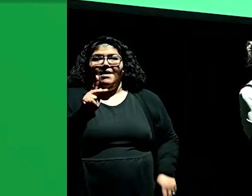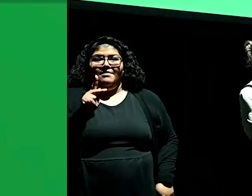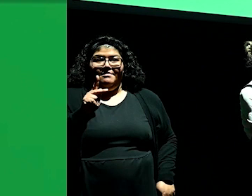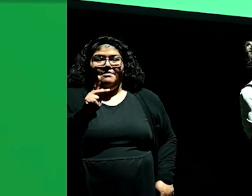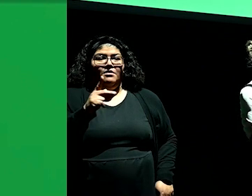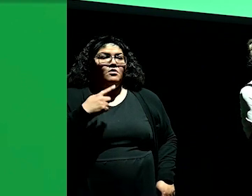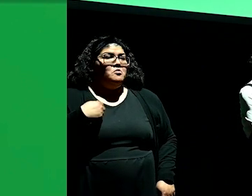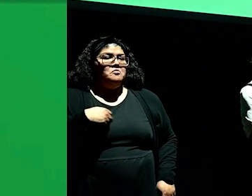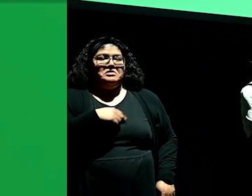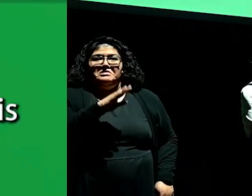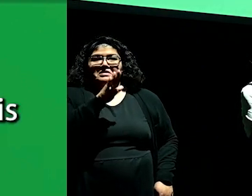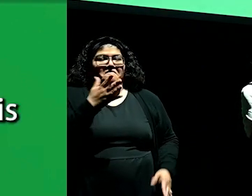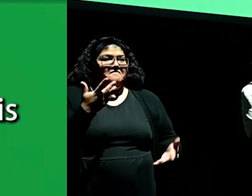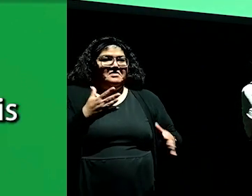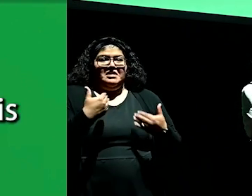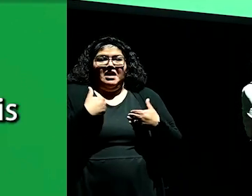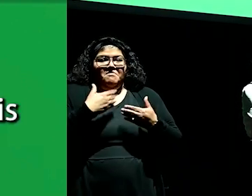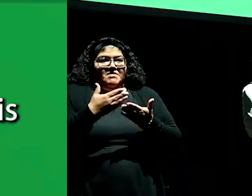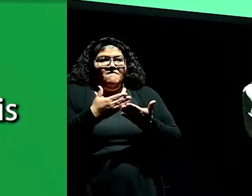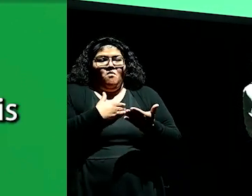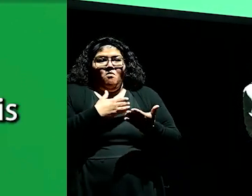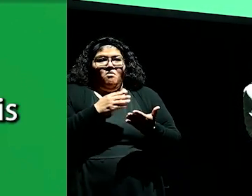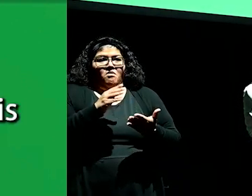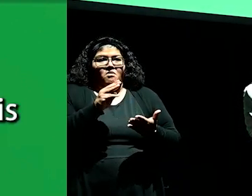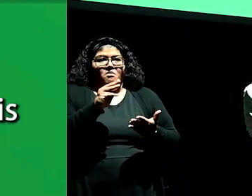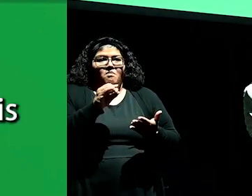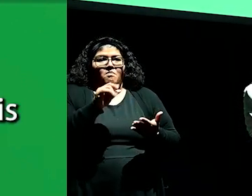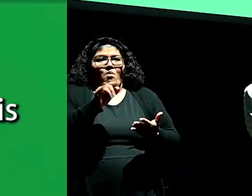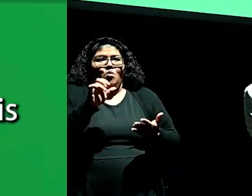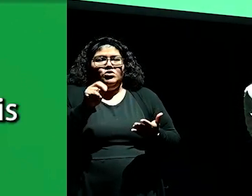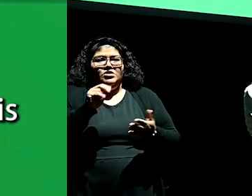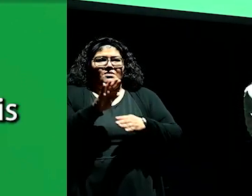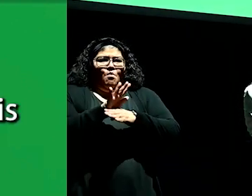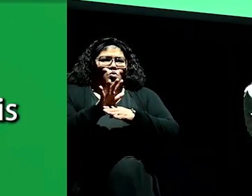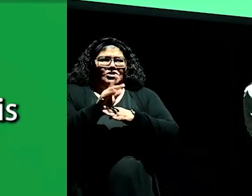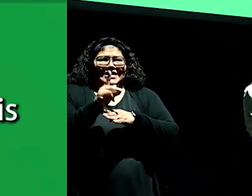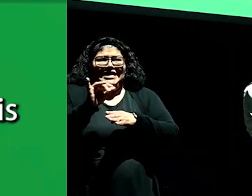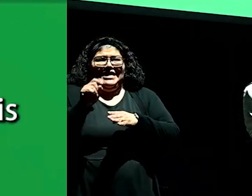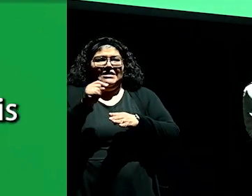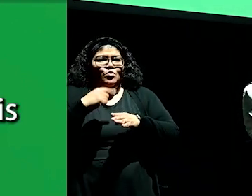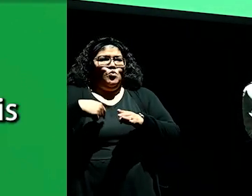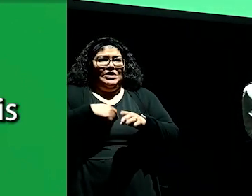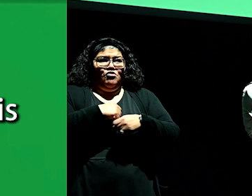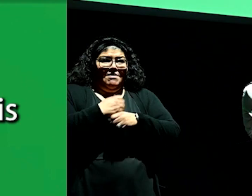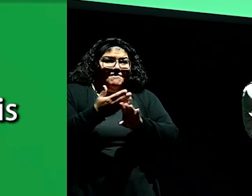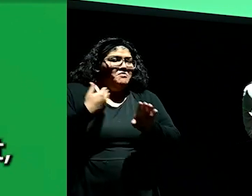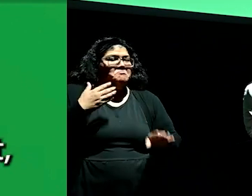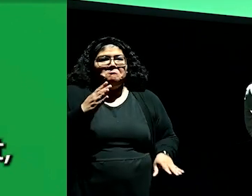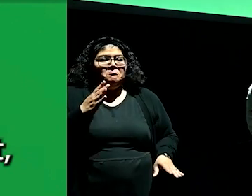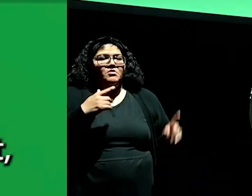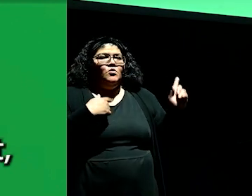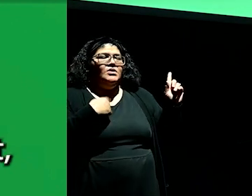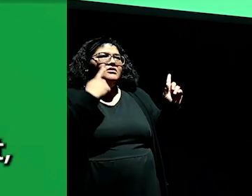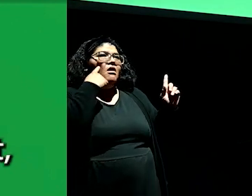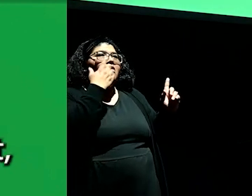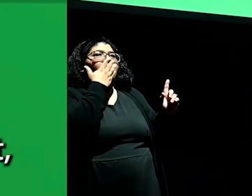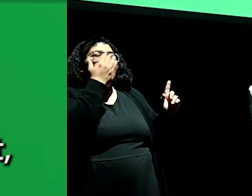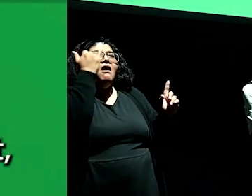we had never had a motion kit there. So we had created this as a collection of templates